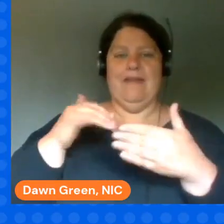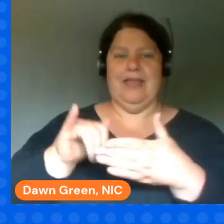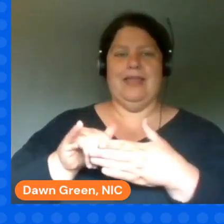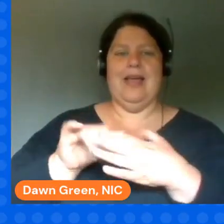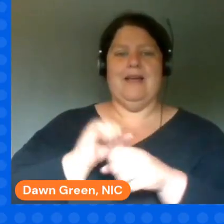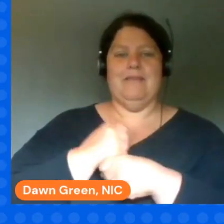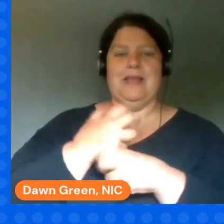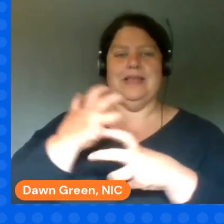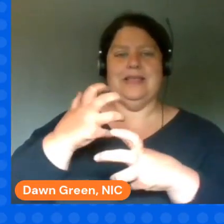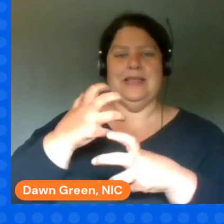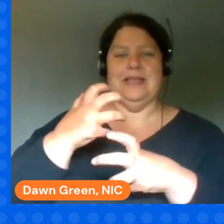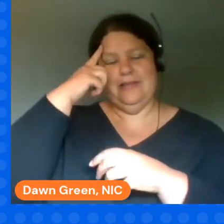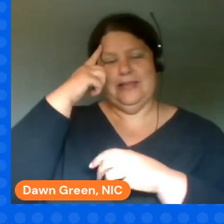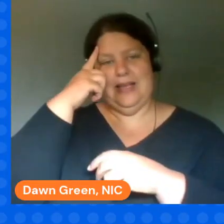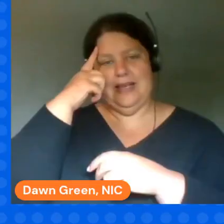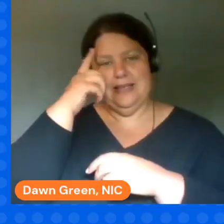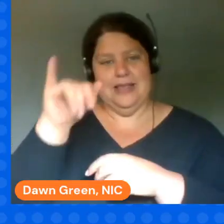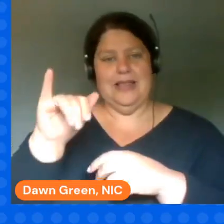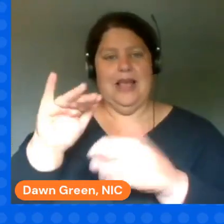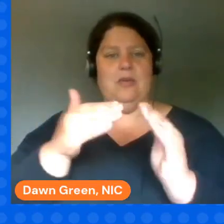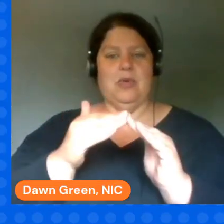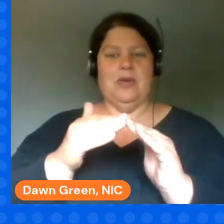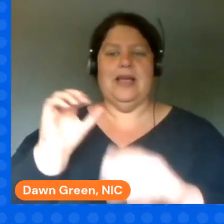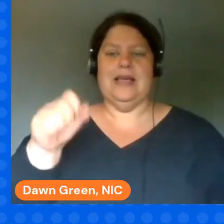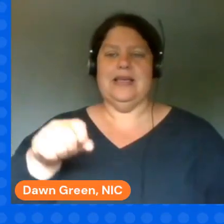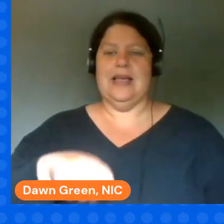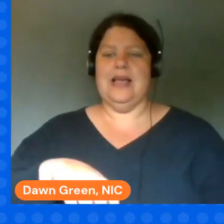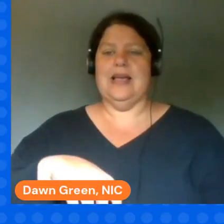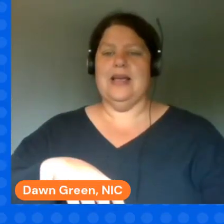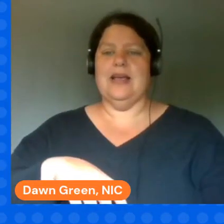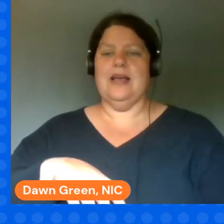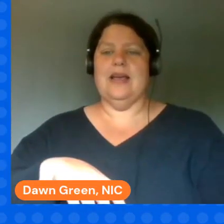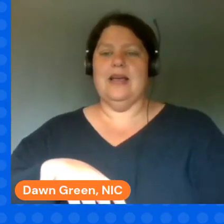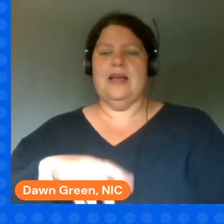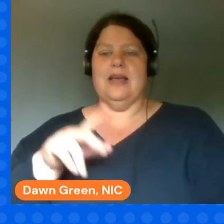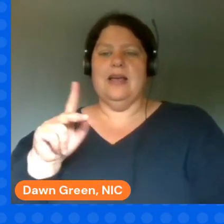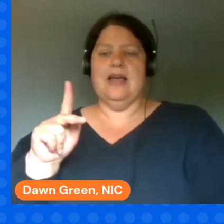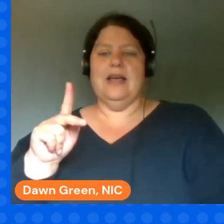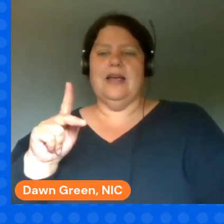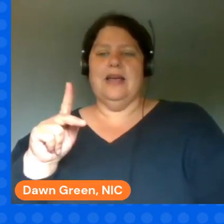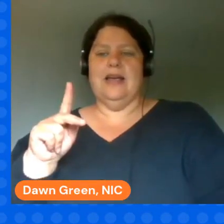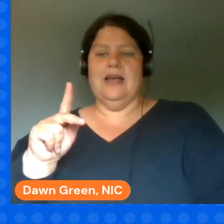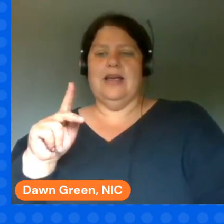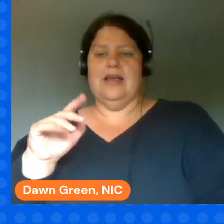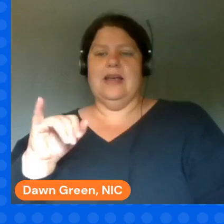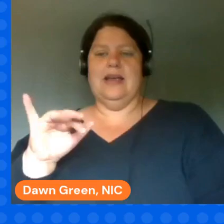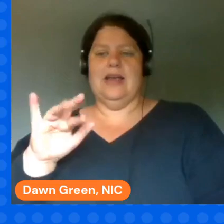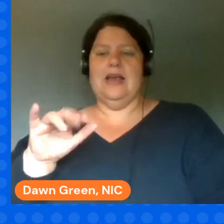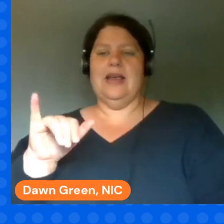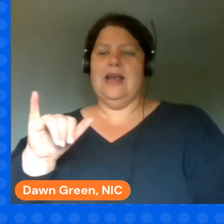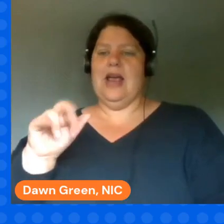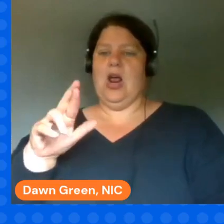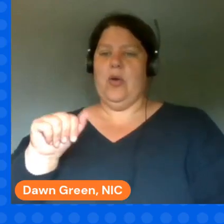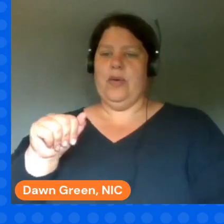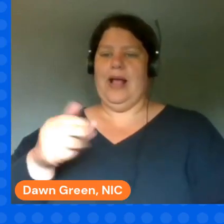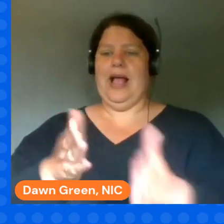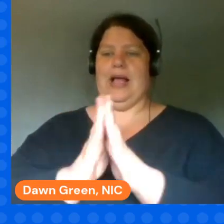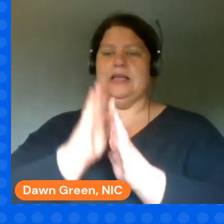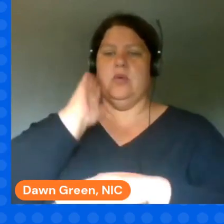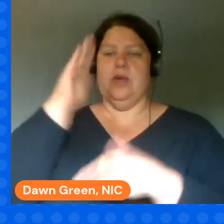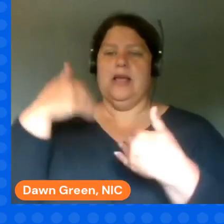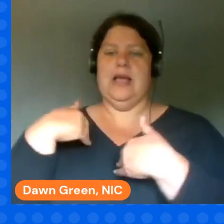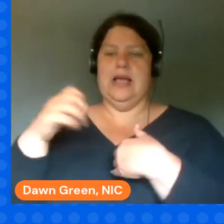community there. Yes, Eric. So Chiara asked, will there be a studio feature being